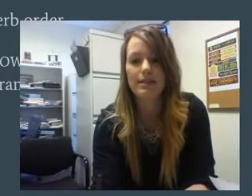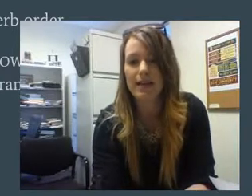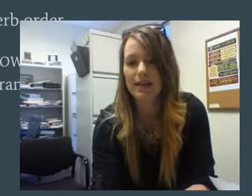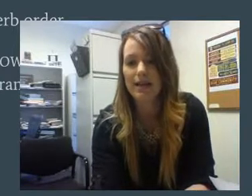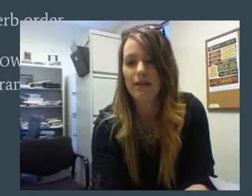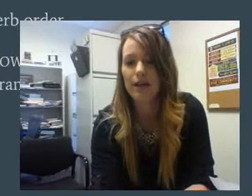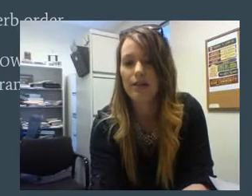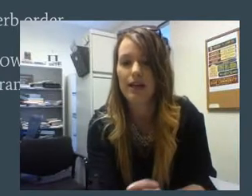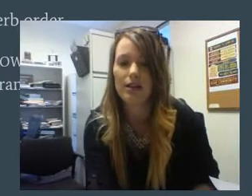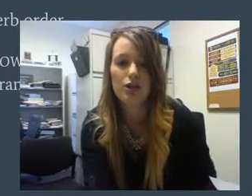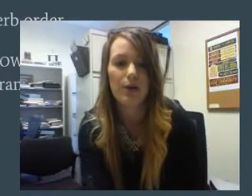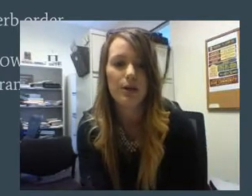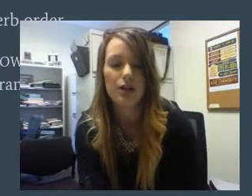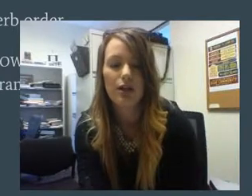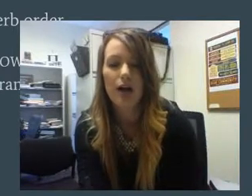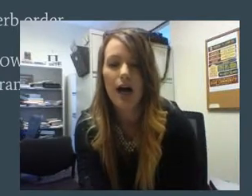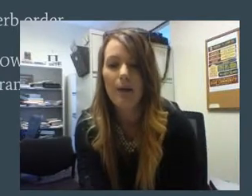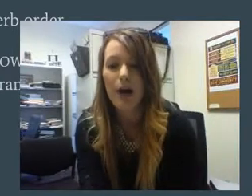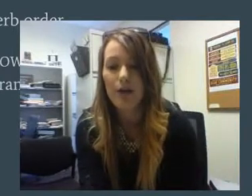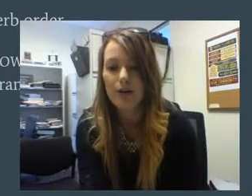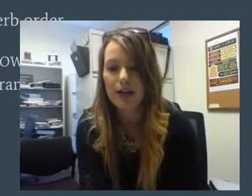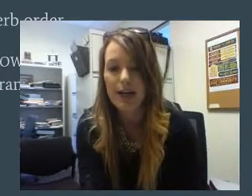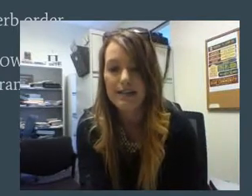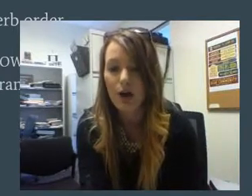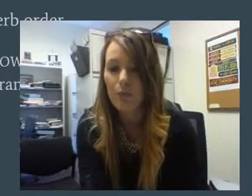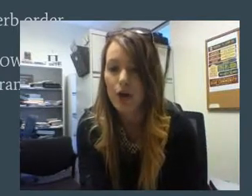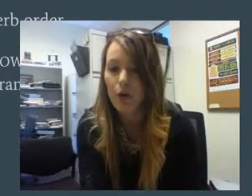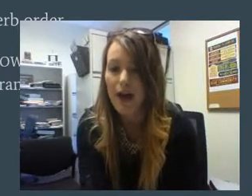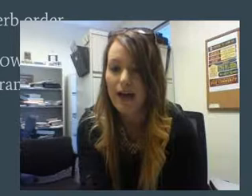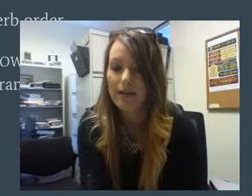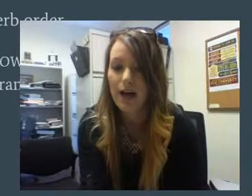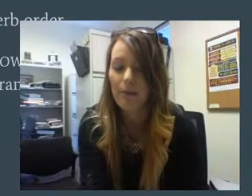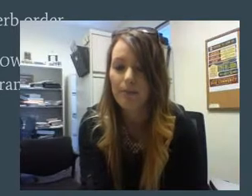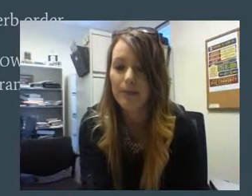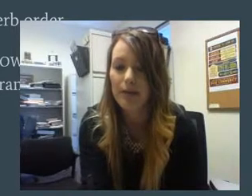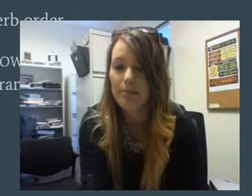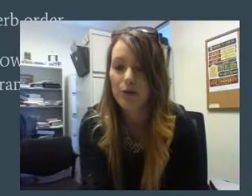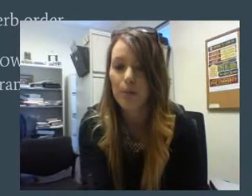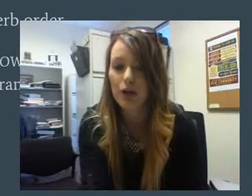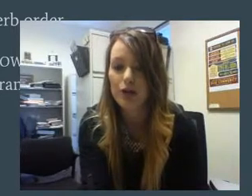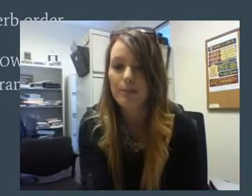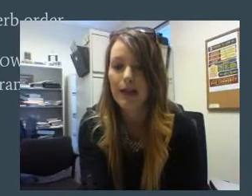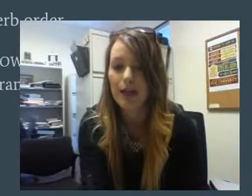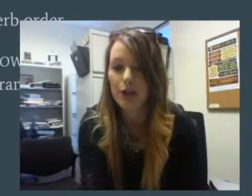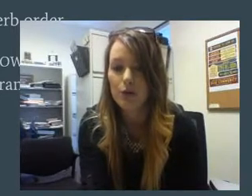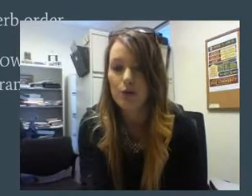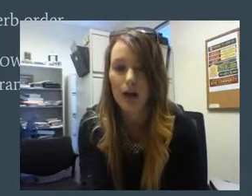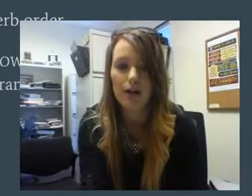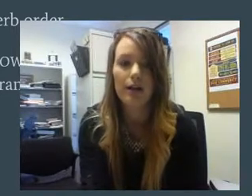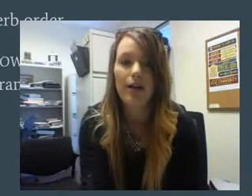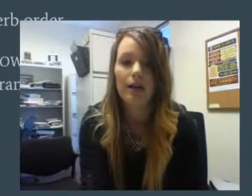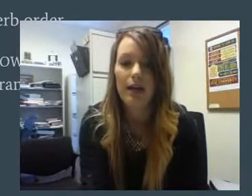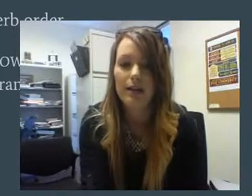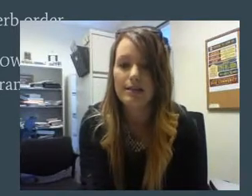the syntax of the English language. However, in ASL, we know that non-manual markers play a huge